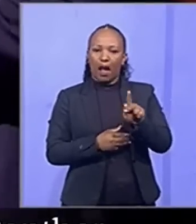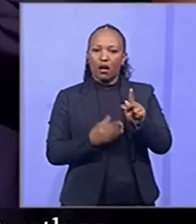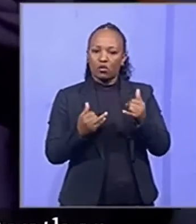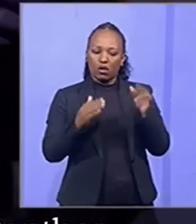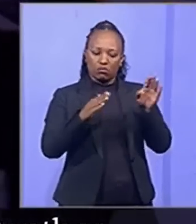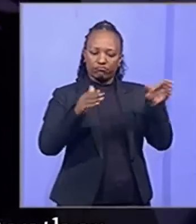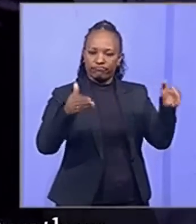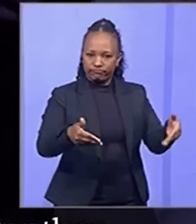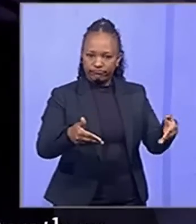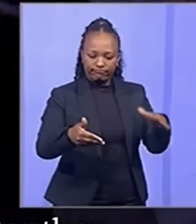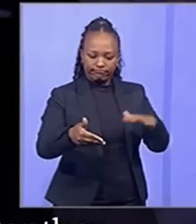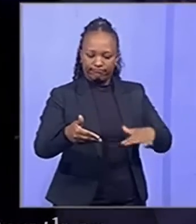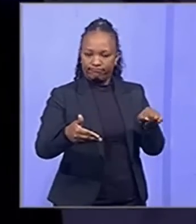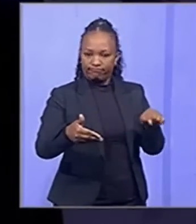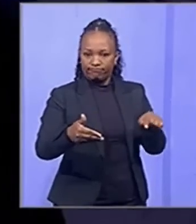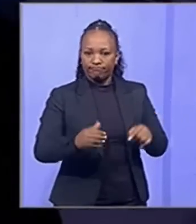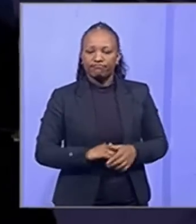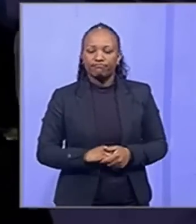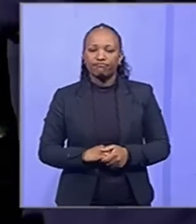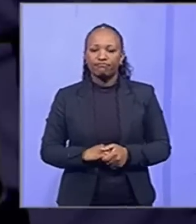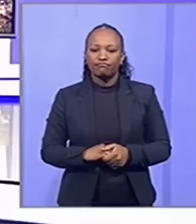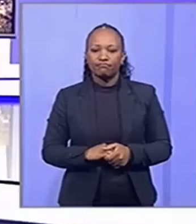SABC News, Davidton.